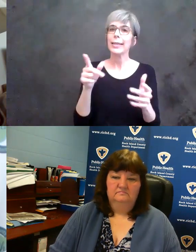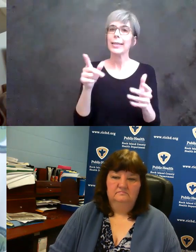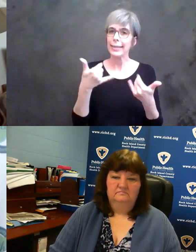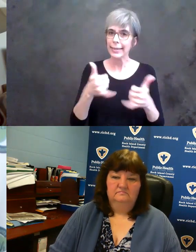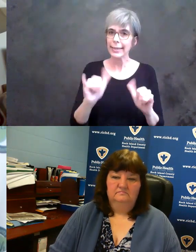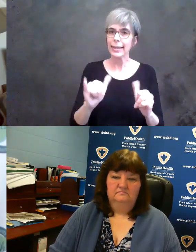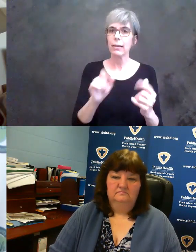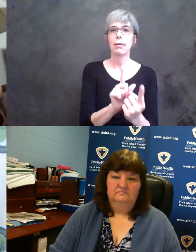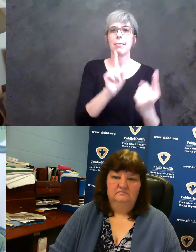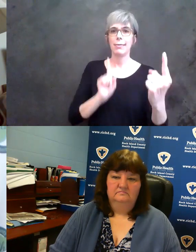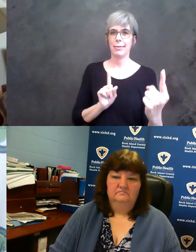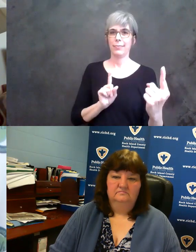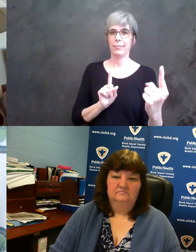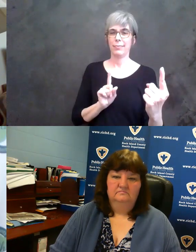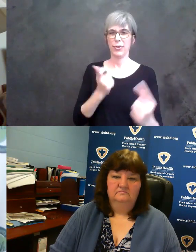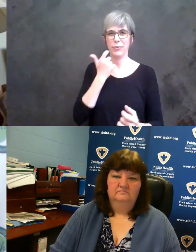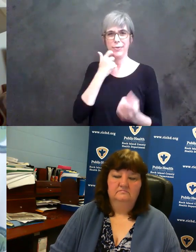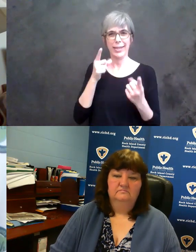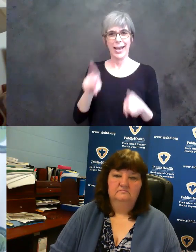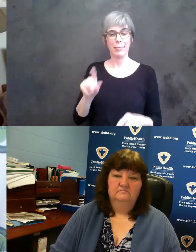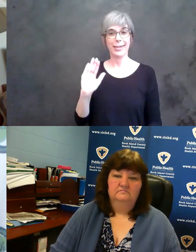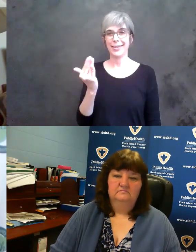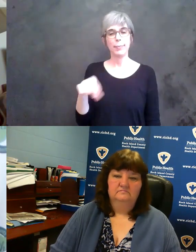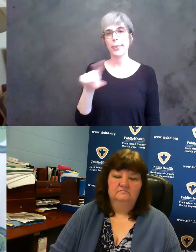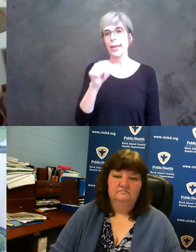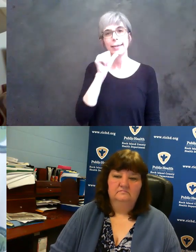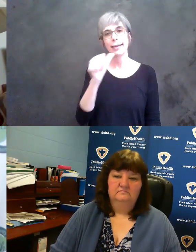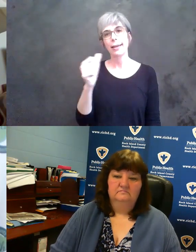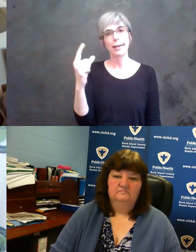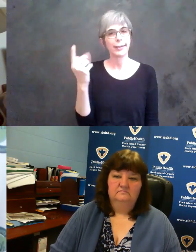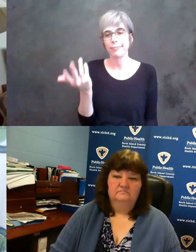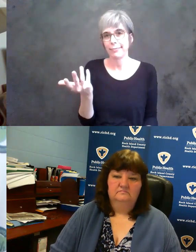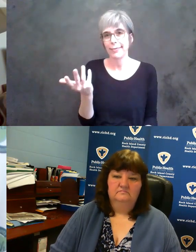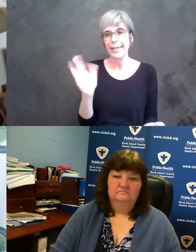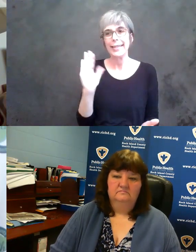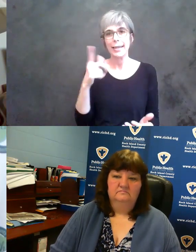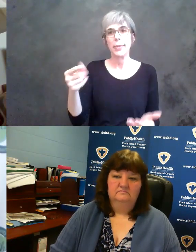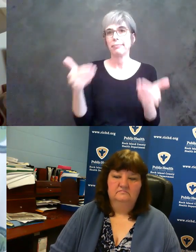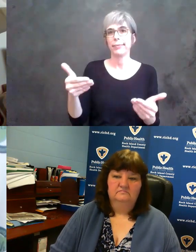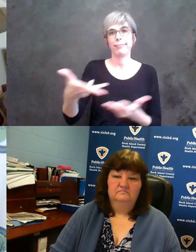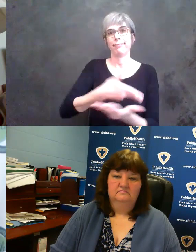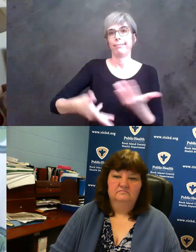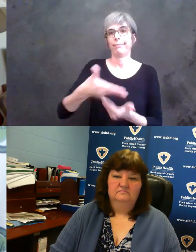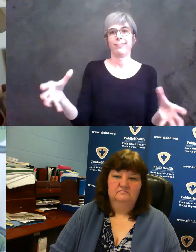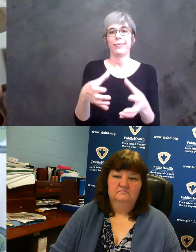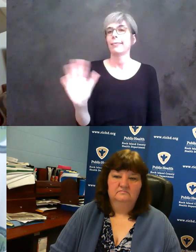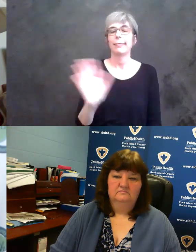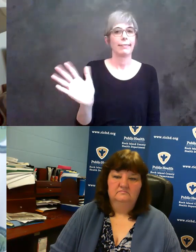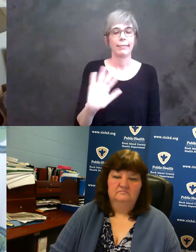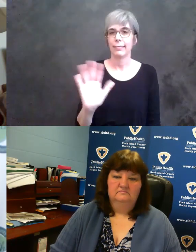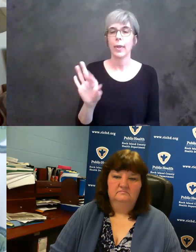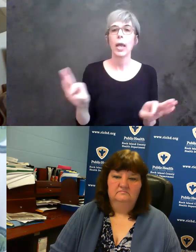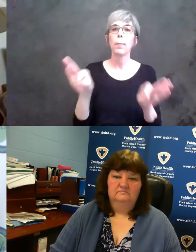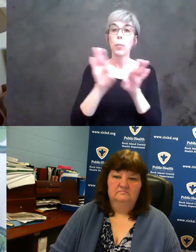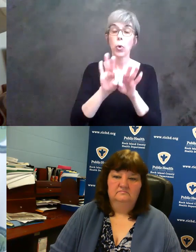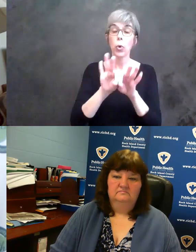encourage people to maintain their distance and try to ensure that they don't transmit the virus should